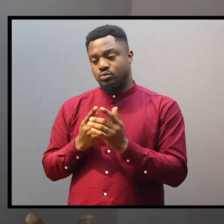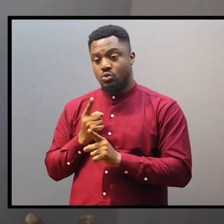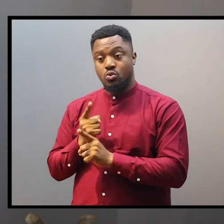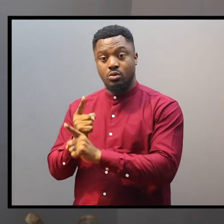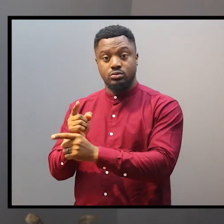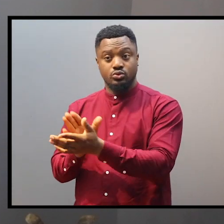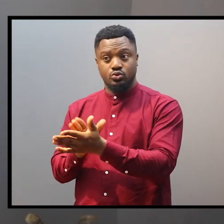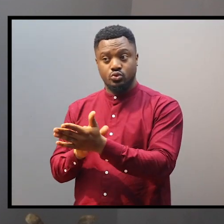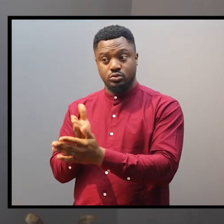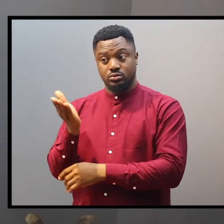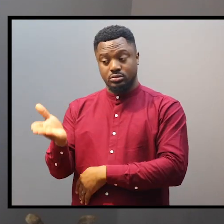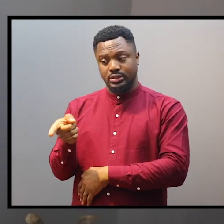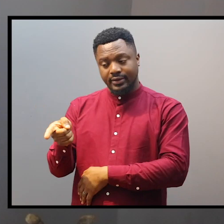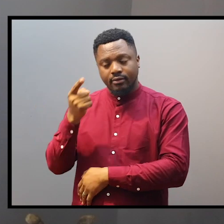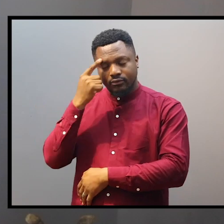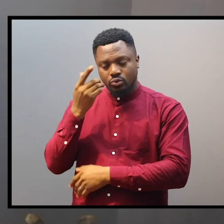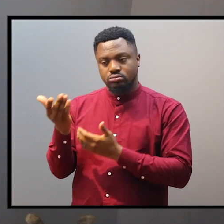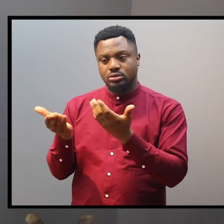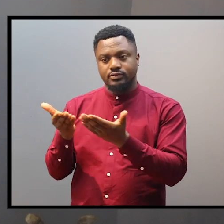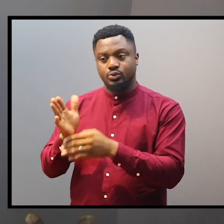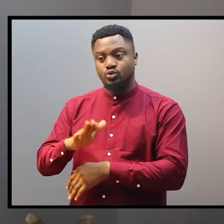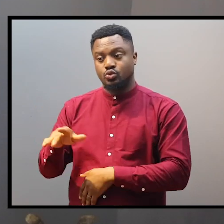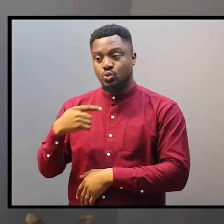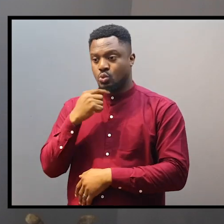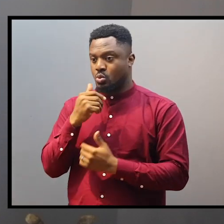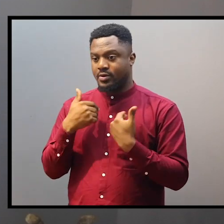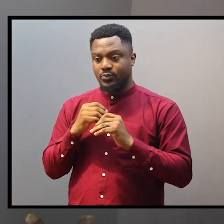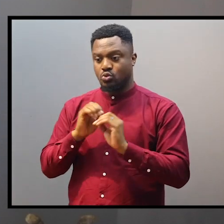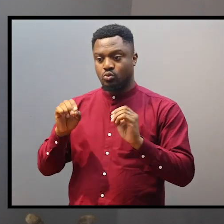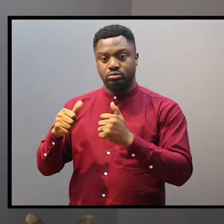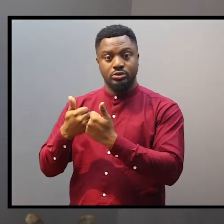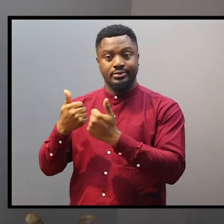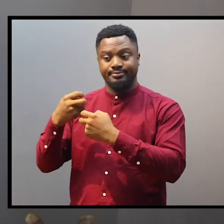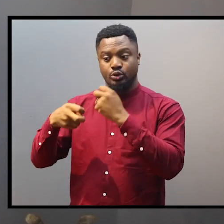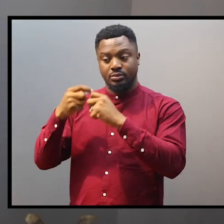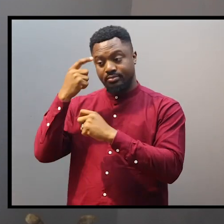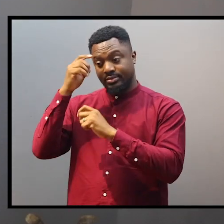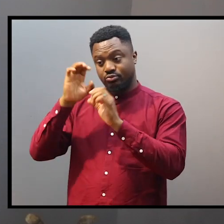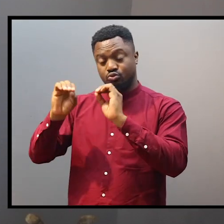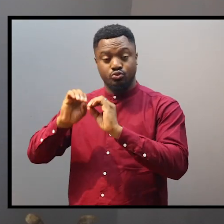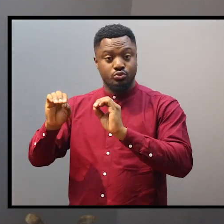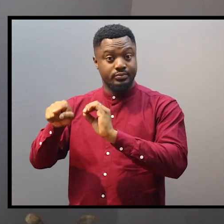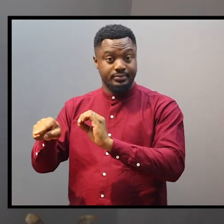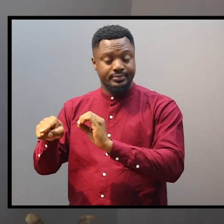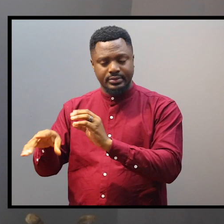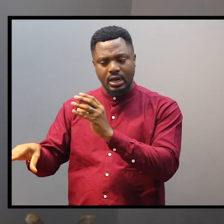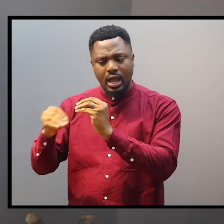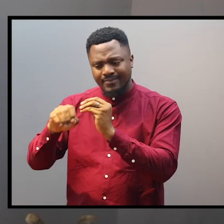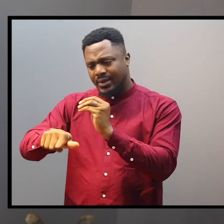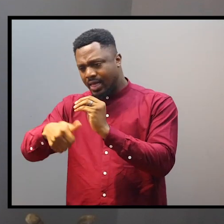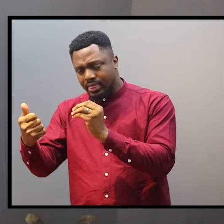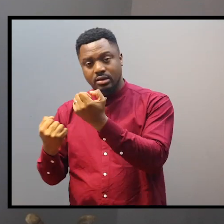regular schools that provide services for children who do not have any challenges at all. And in addition to that, they